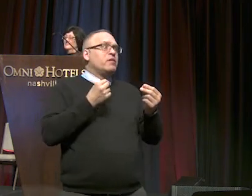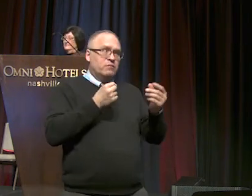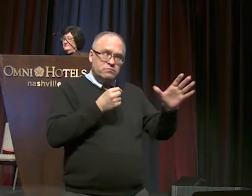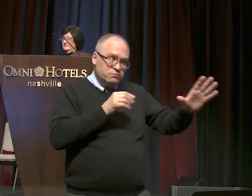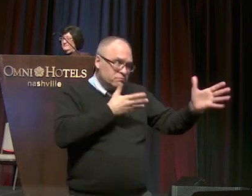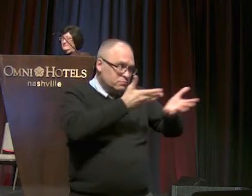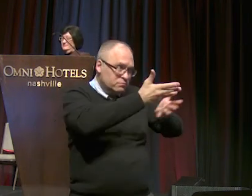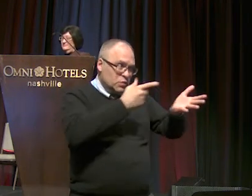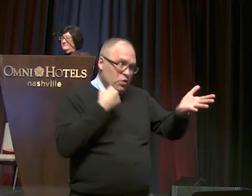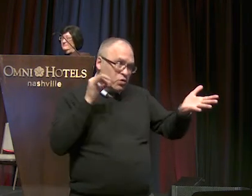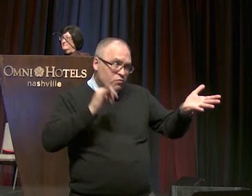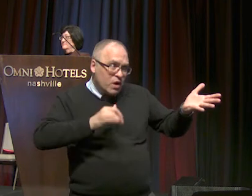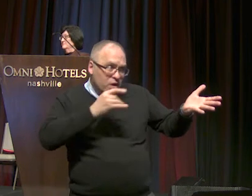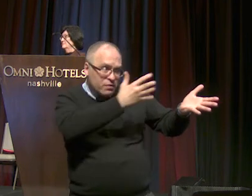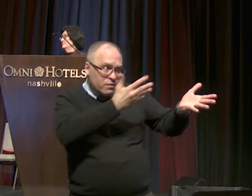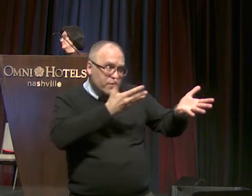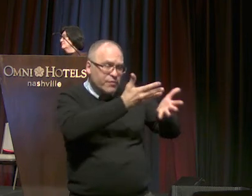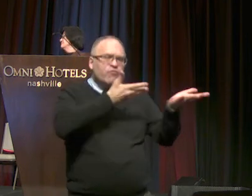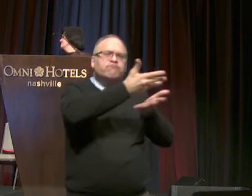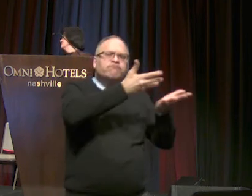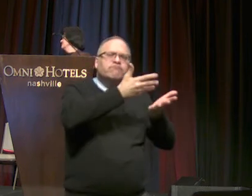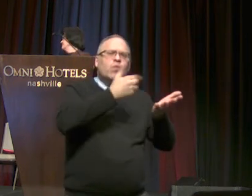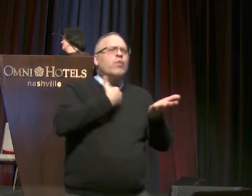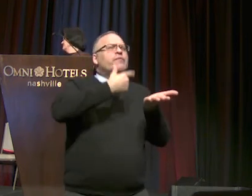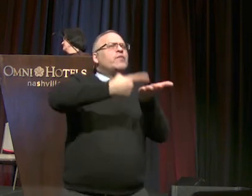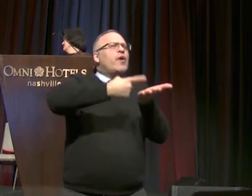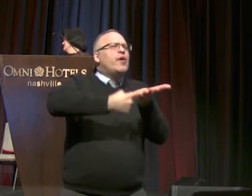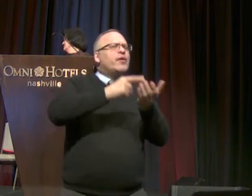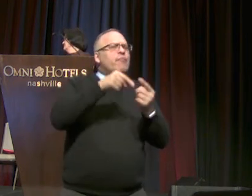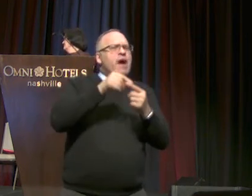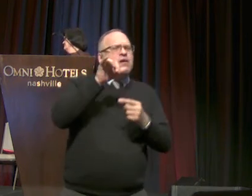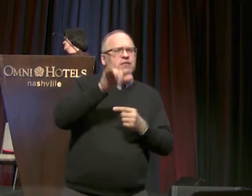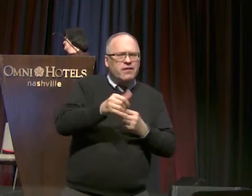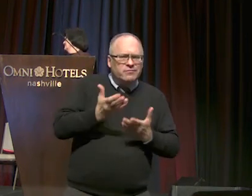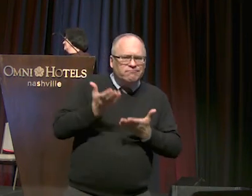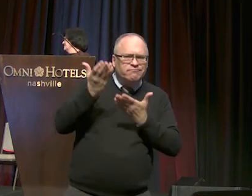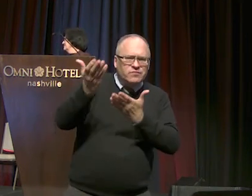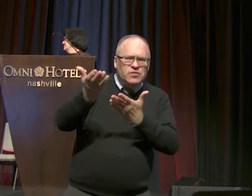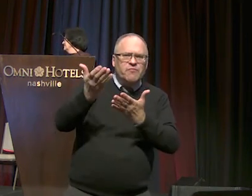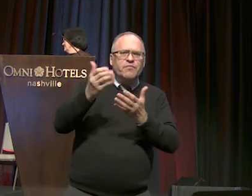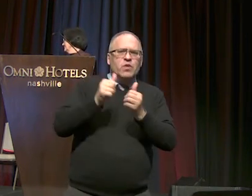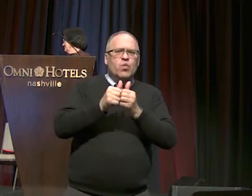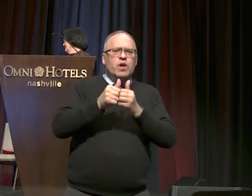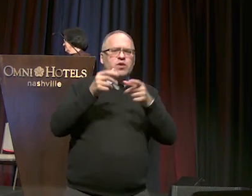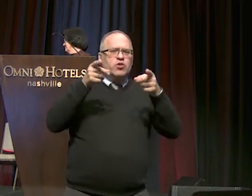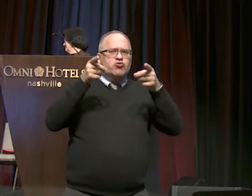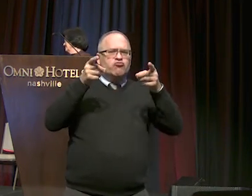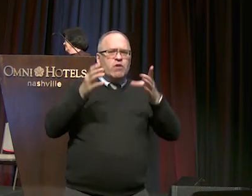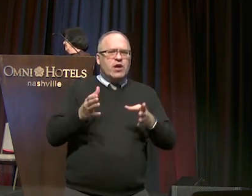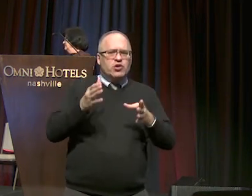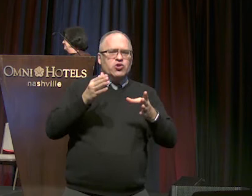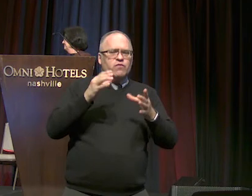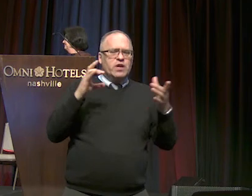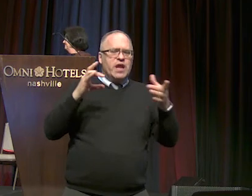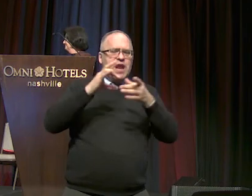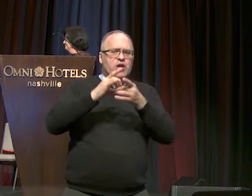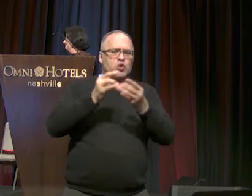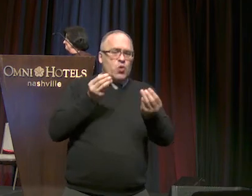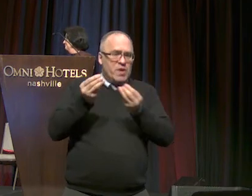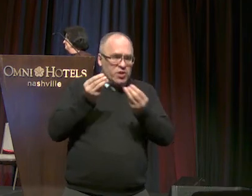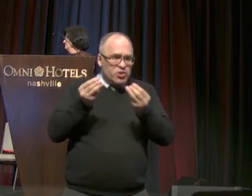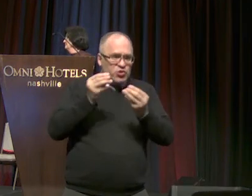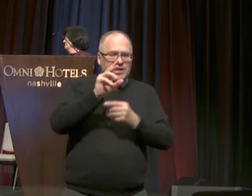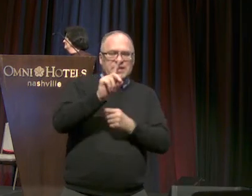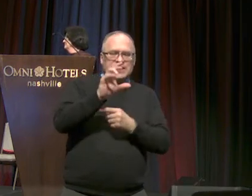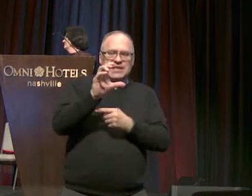plans. We have talked about this legislation with our directors of connectional ministries around the U.S. We